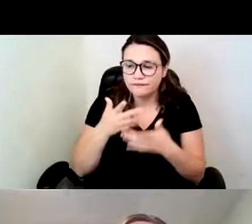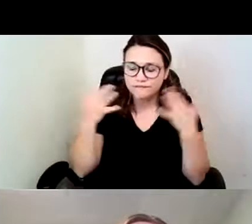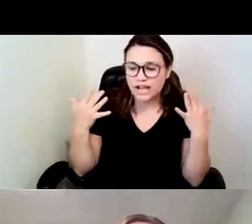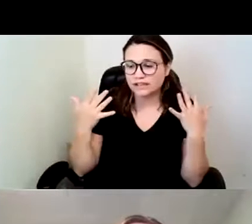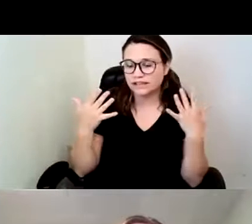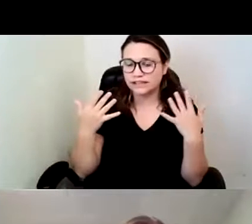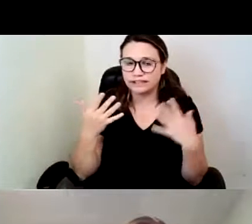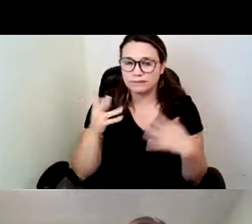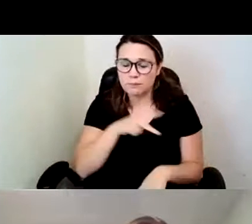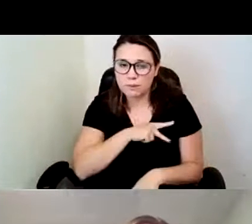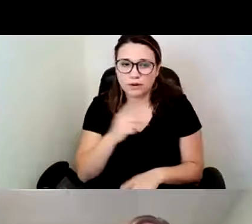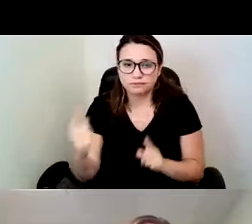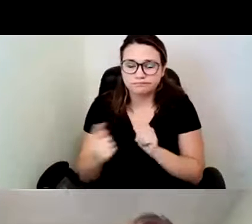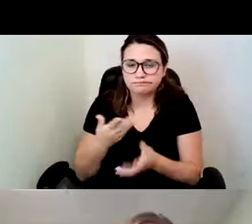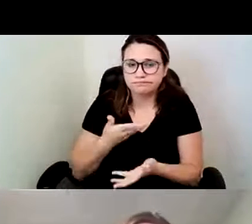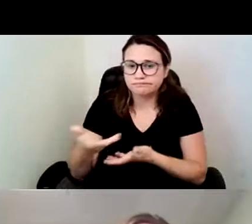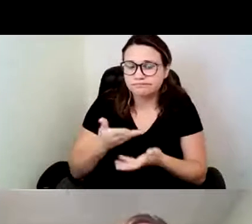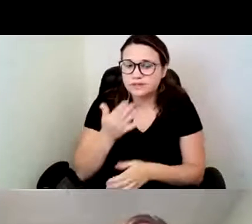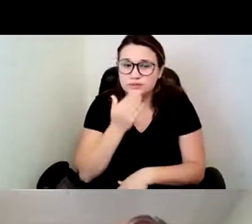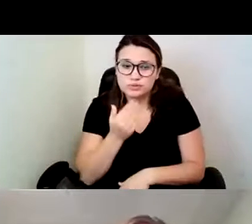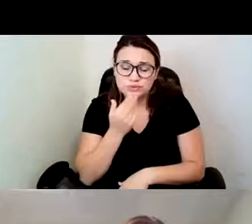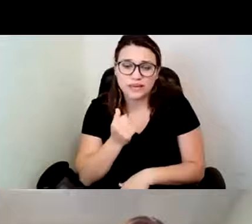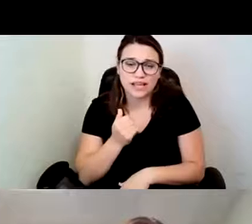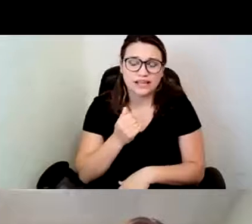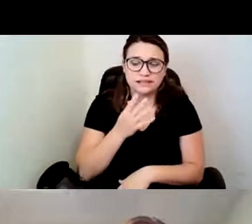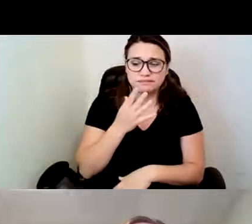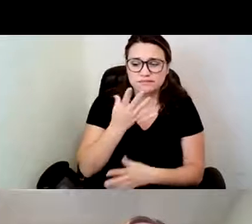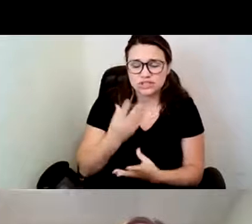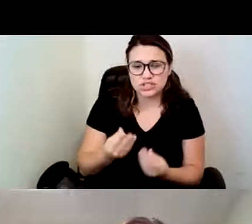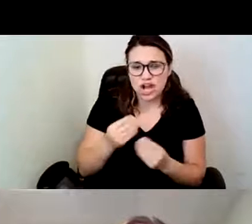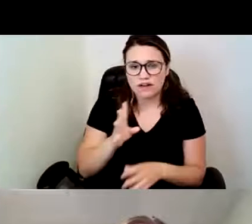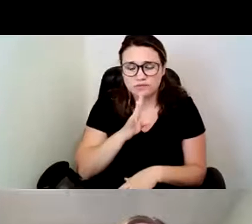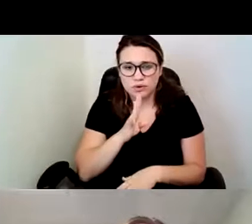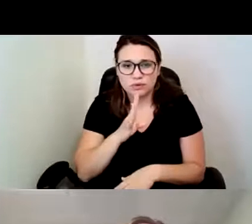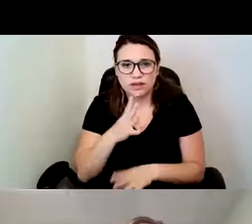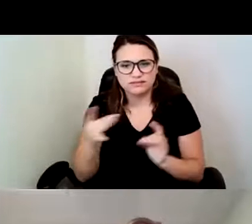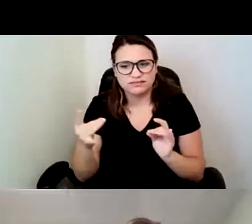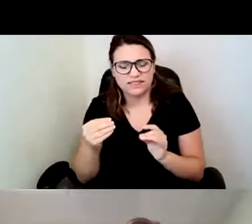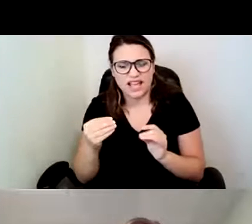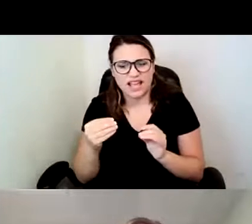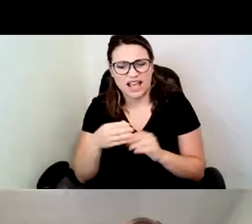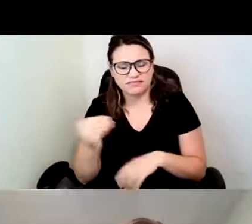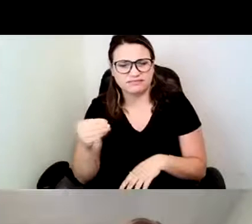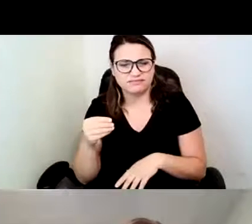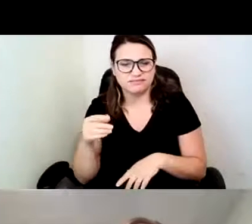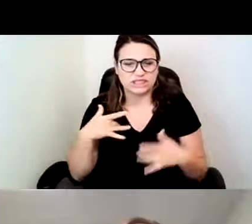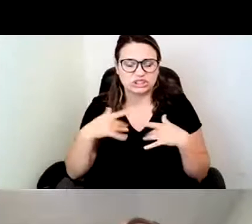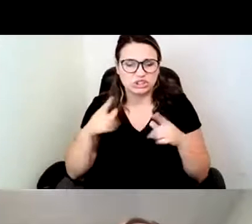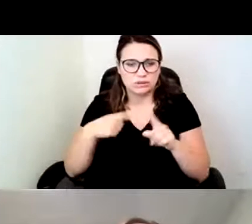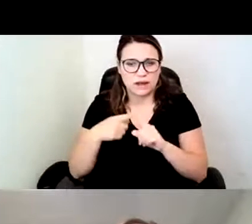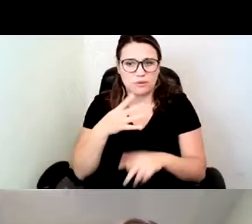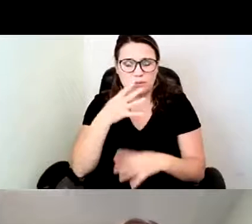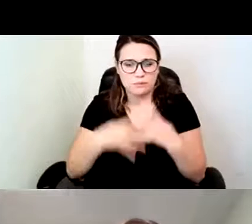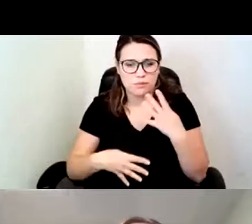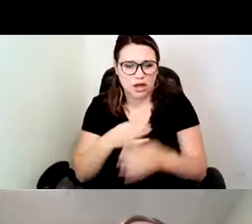personable. She was sweet and soft-spoken and concerned about her blood pressure. But